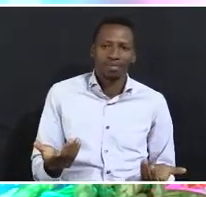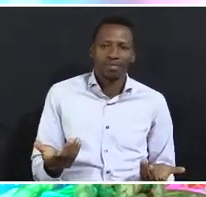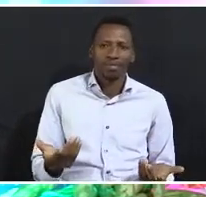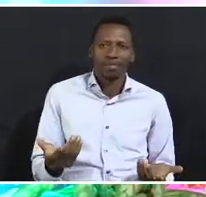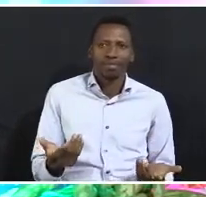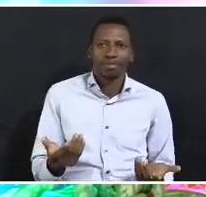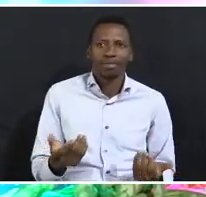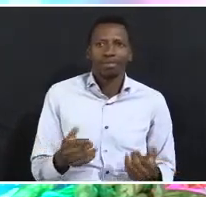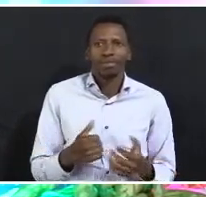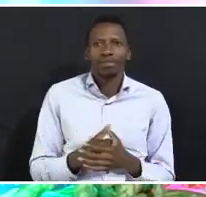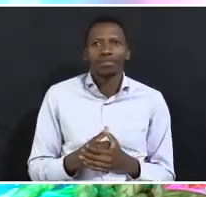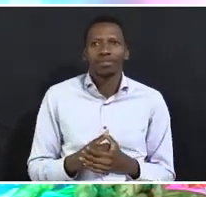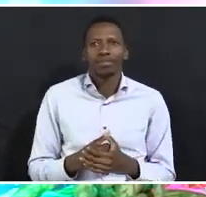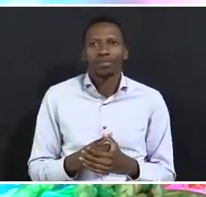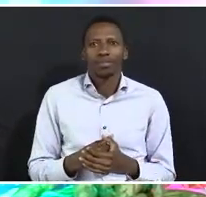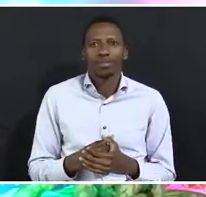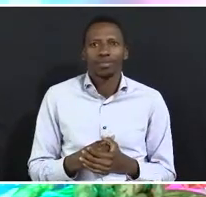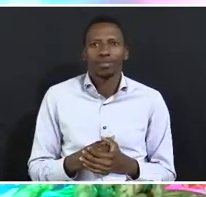says, "Hey,